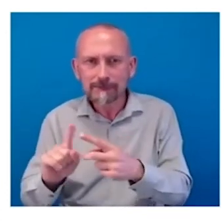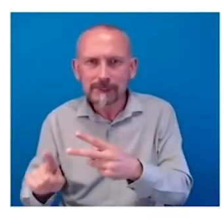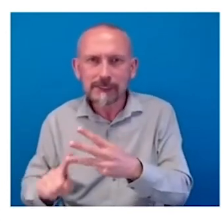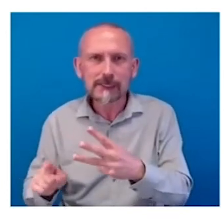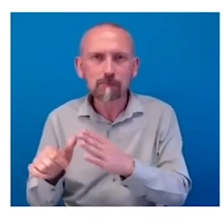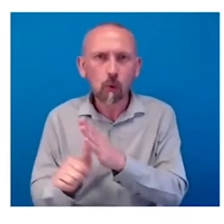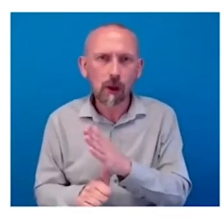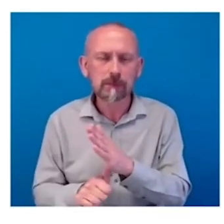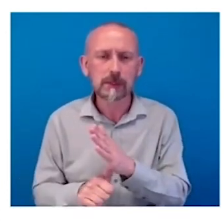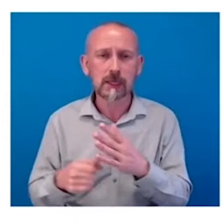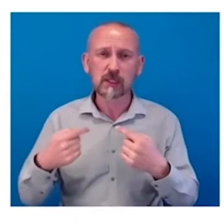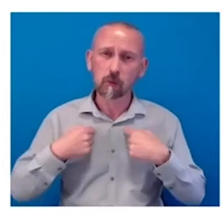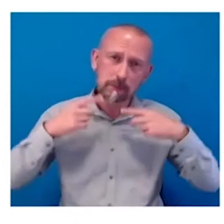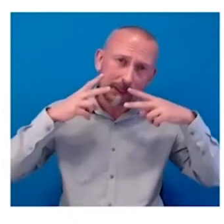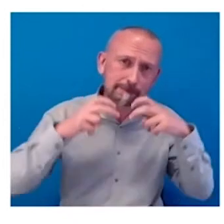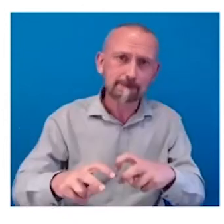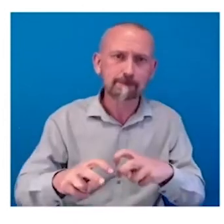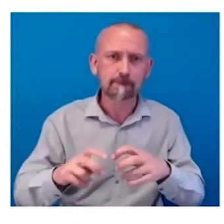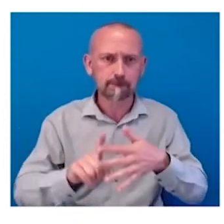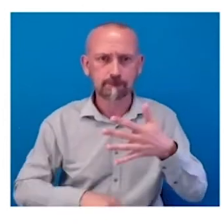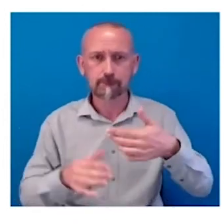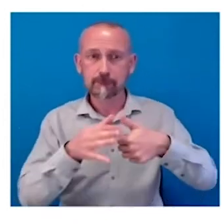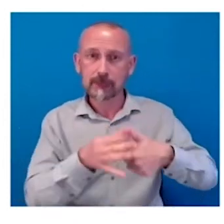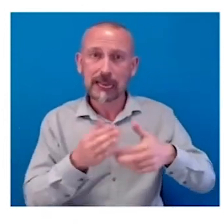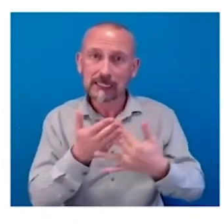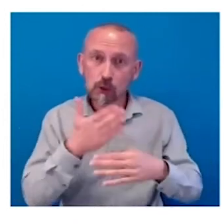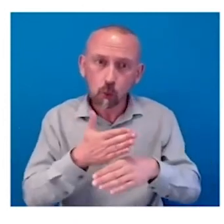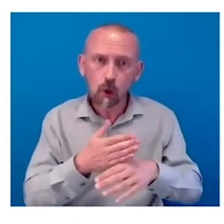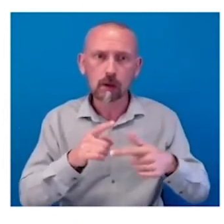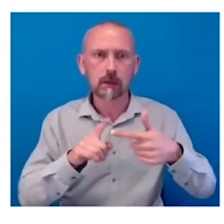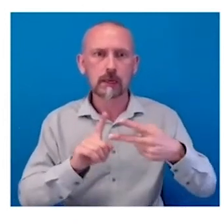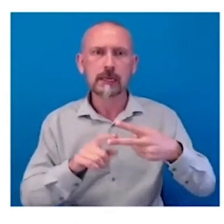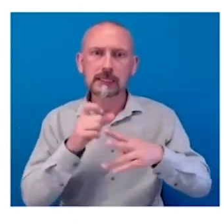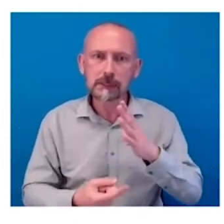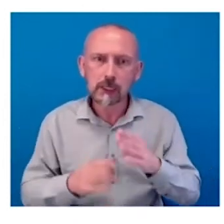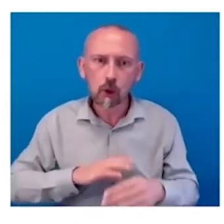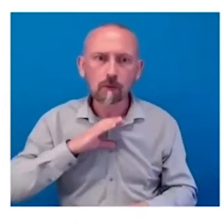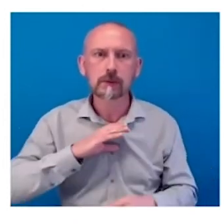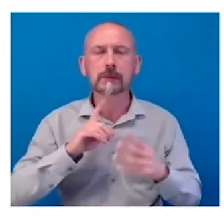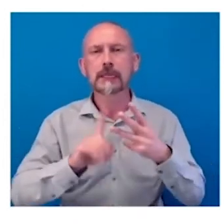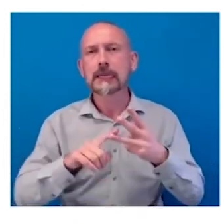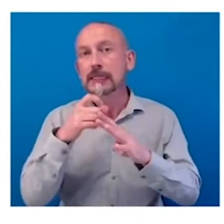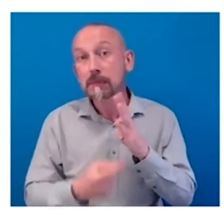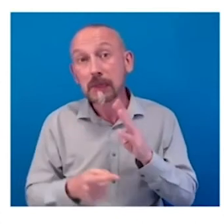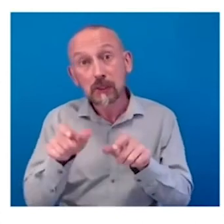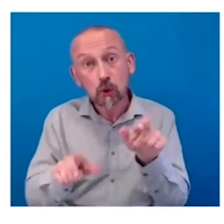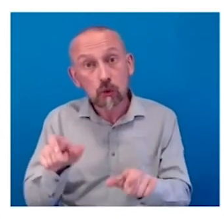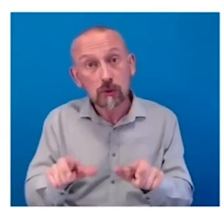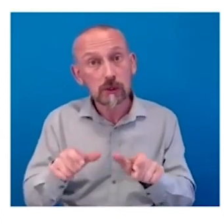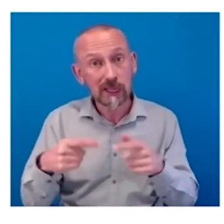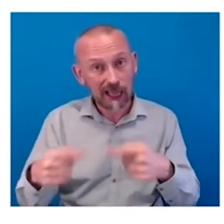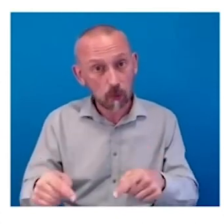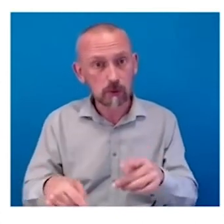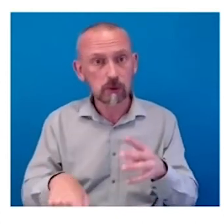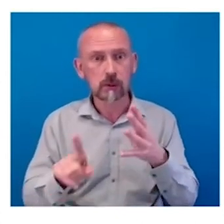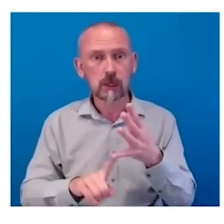at are access to work, disability confident, the disabled students allowance, Job Center